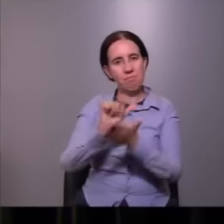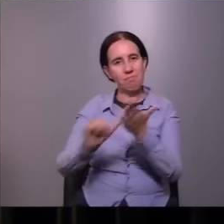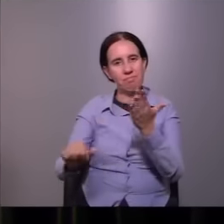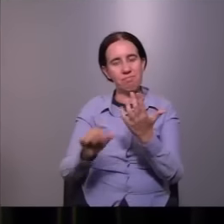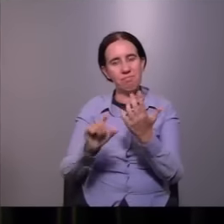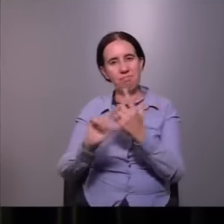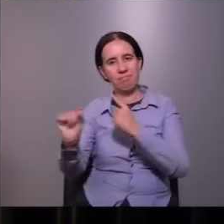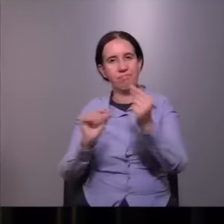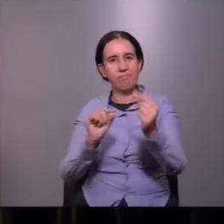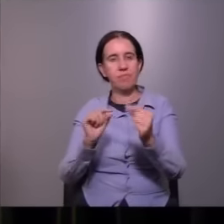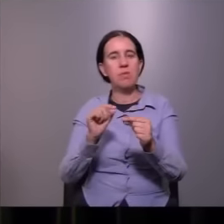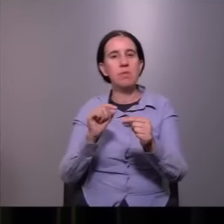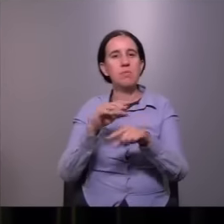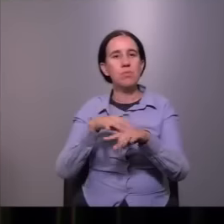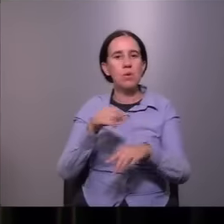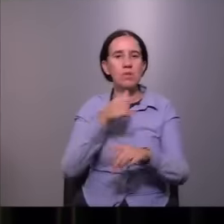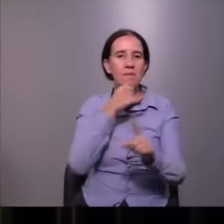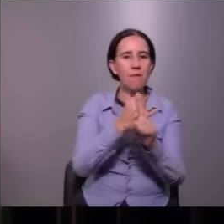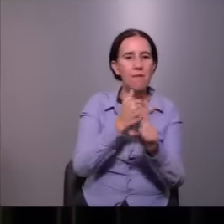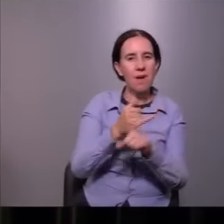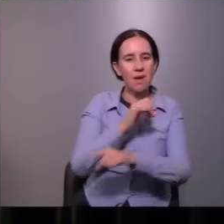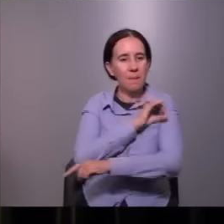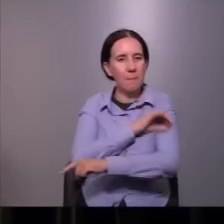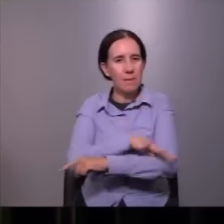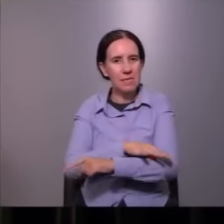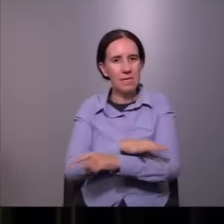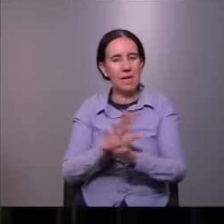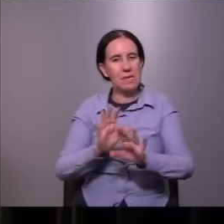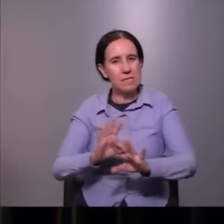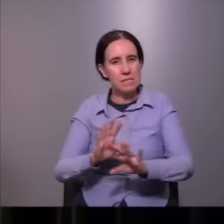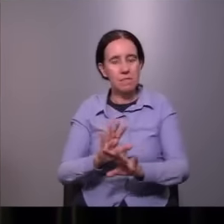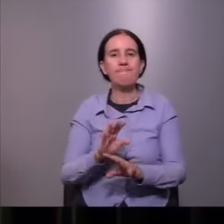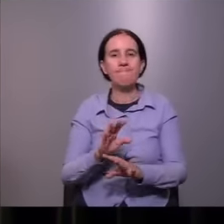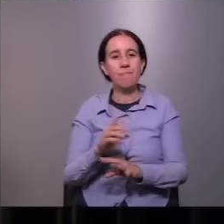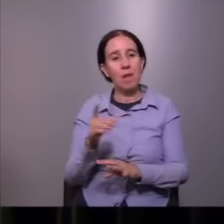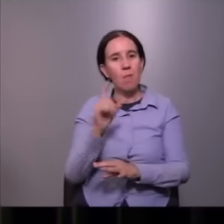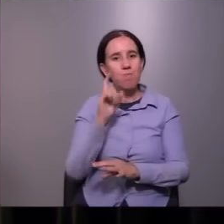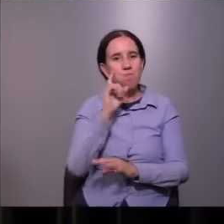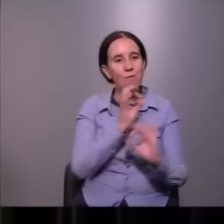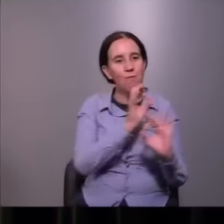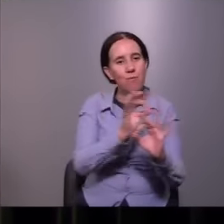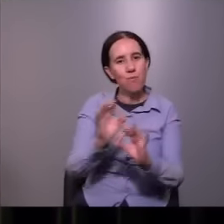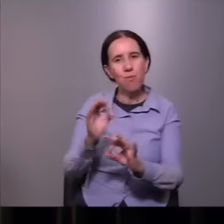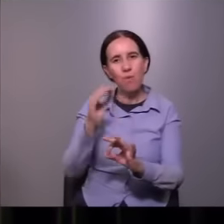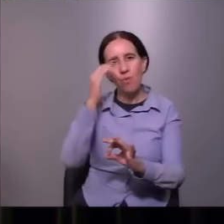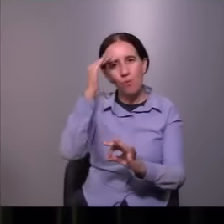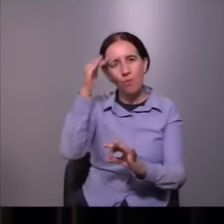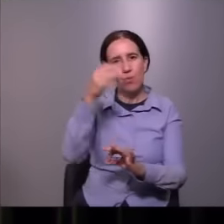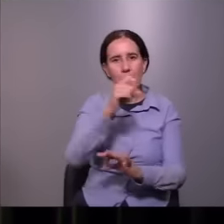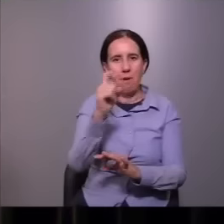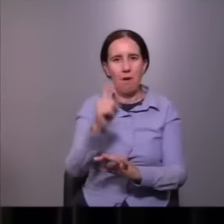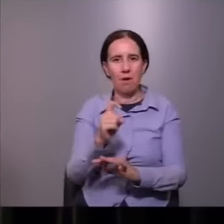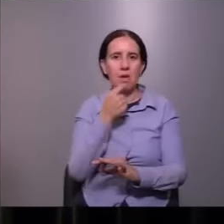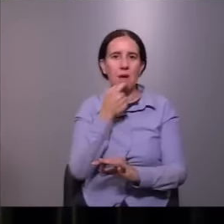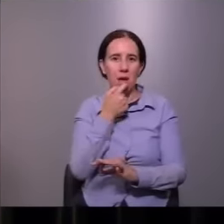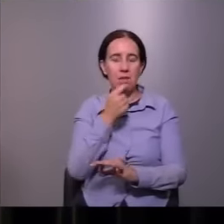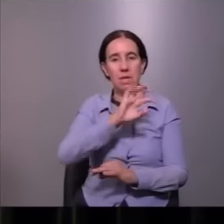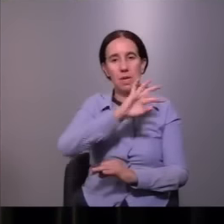Für alle, die wegen Situationen der Gewalt und der Armut ihre Heimatländer verlassen